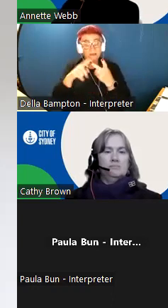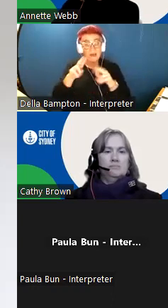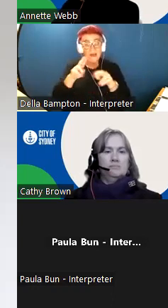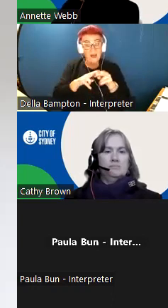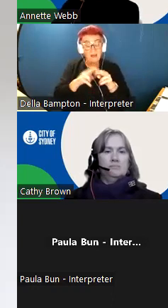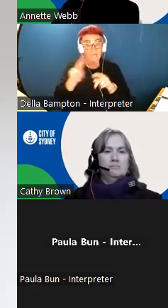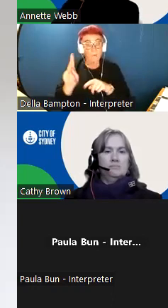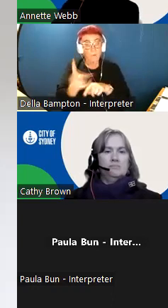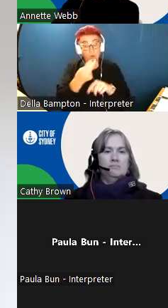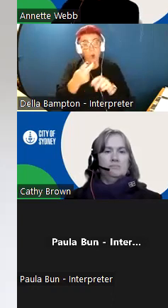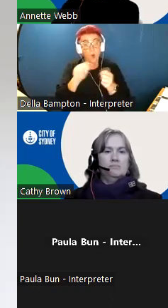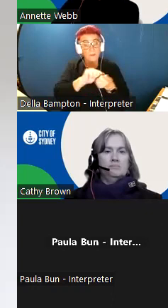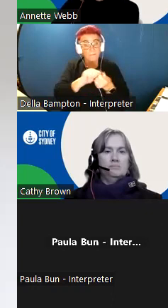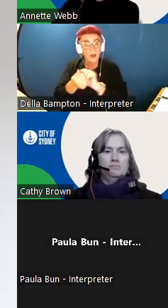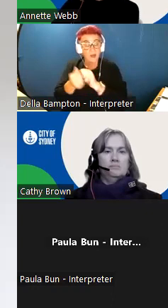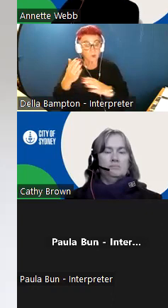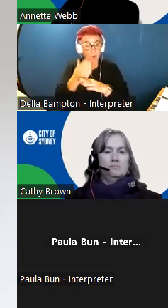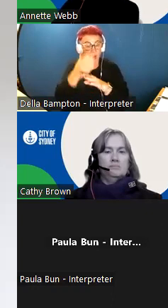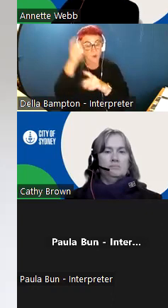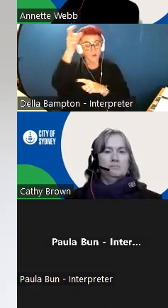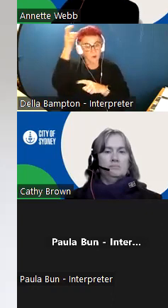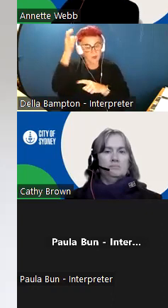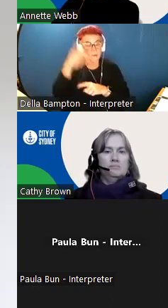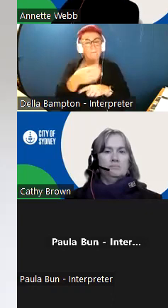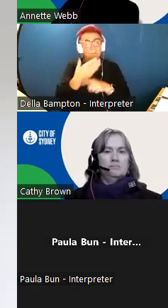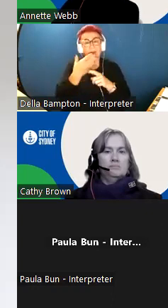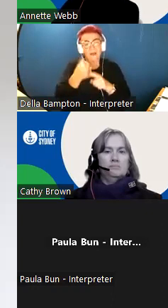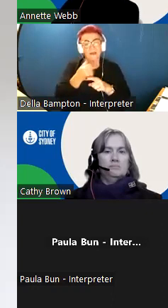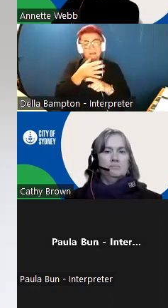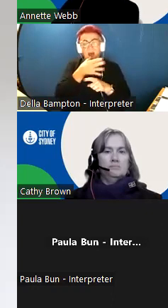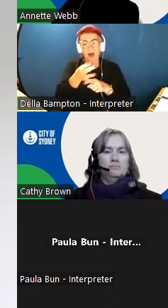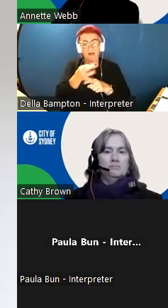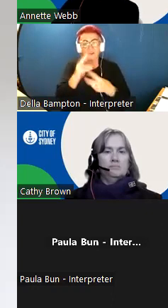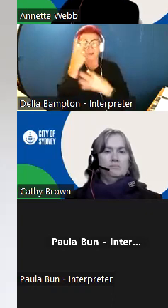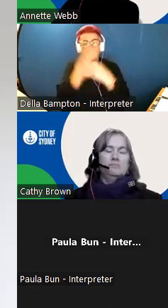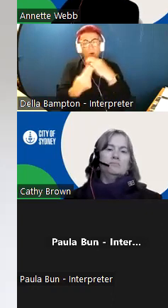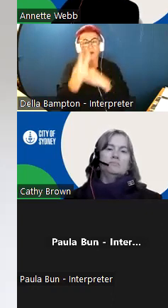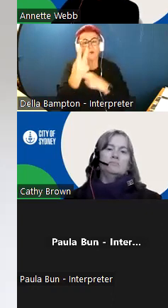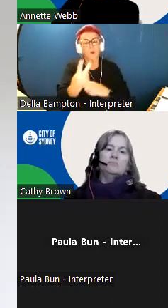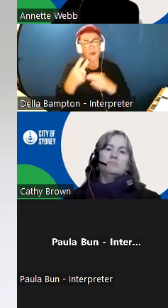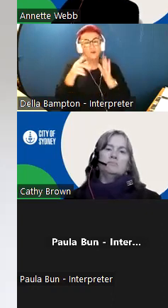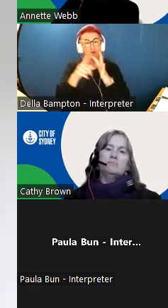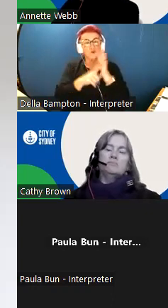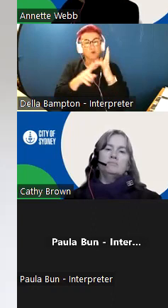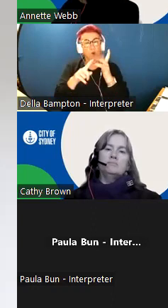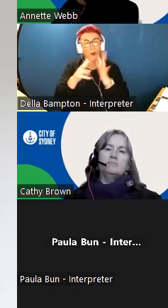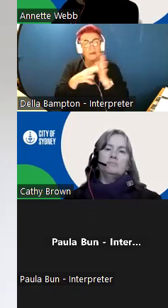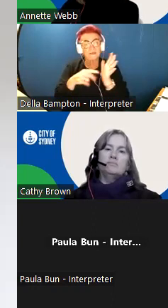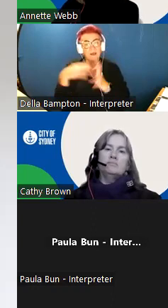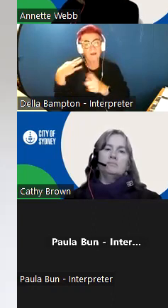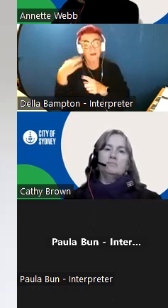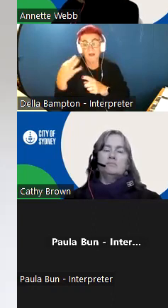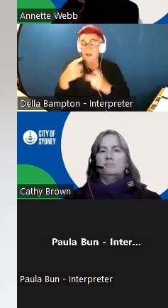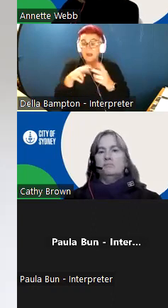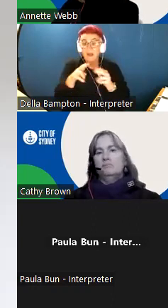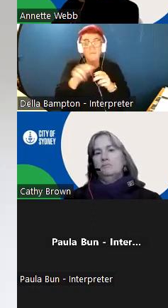working creatives, it's recommended that you consider making a joint application. If your partner is not a working creative,